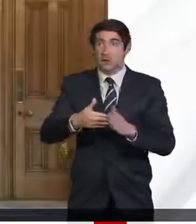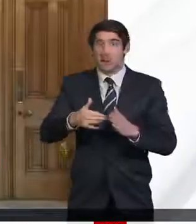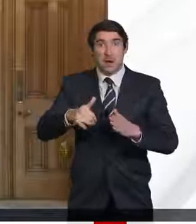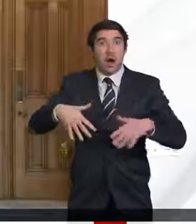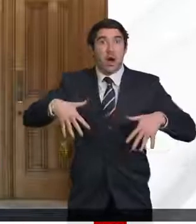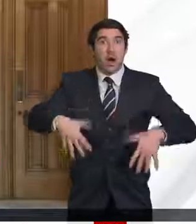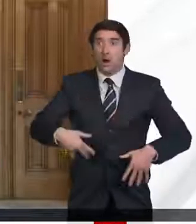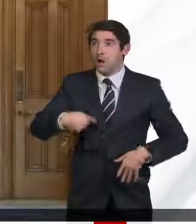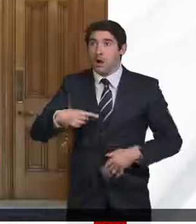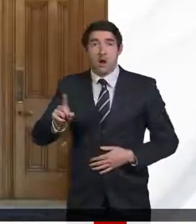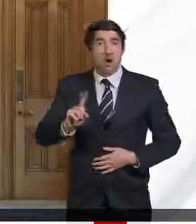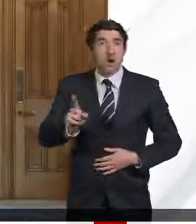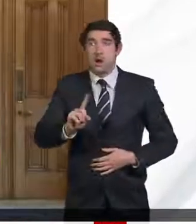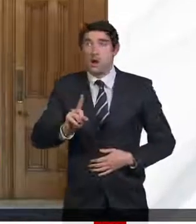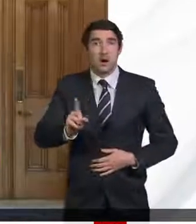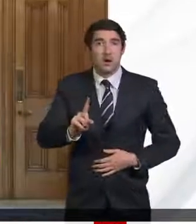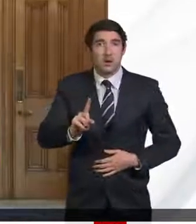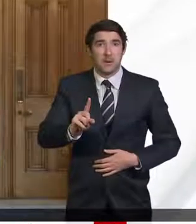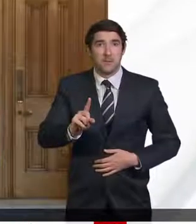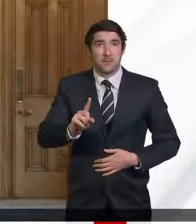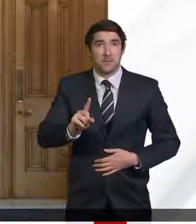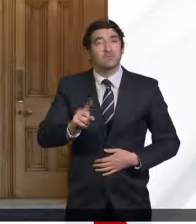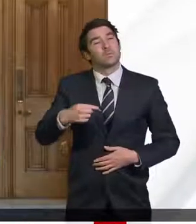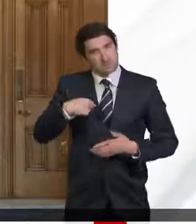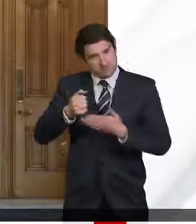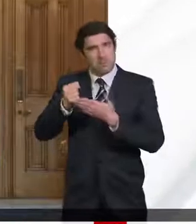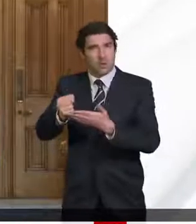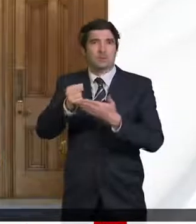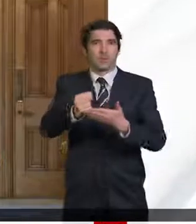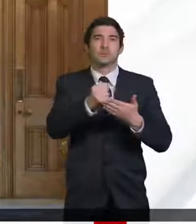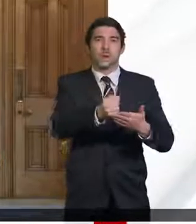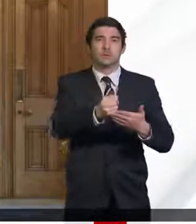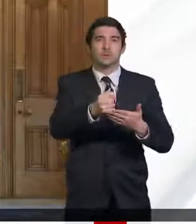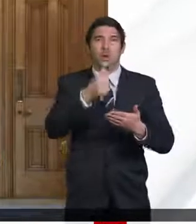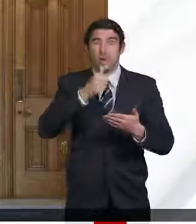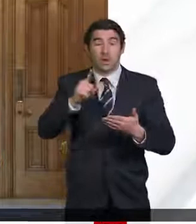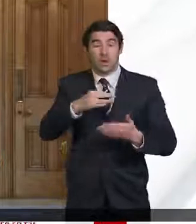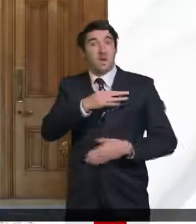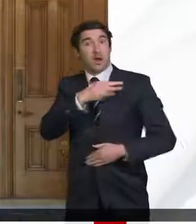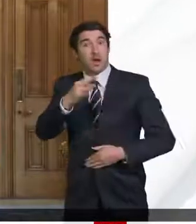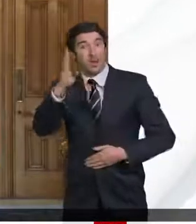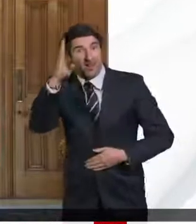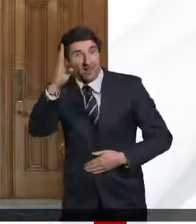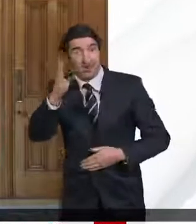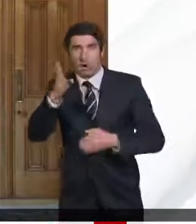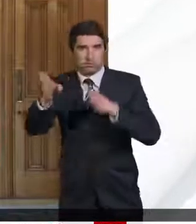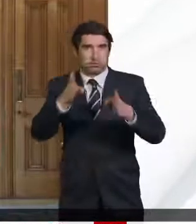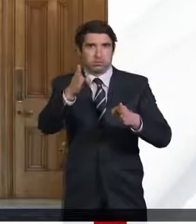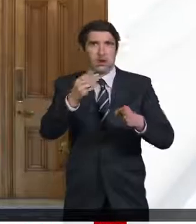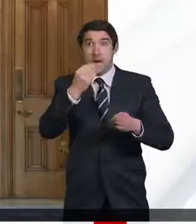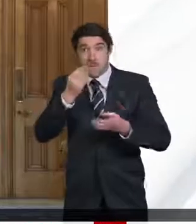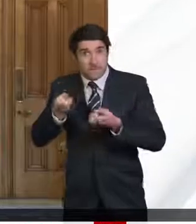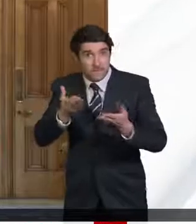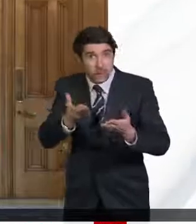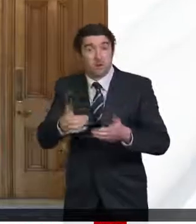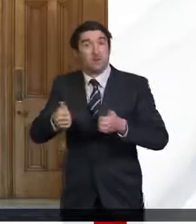leading work with food suppliers, retailers, local authorities and voluntary groups to support our neighbours in need.